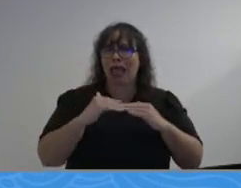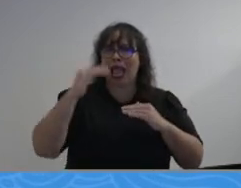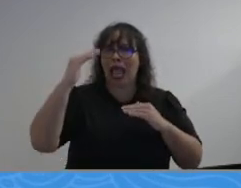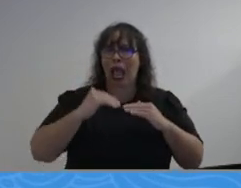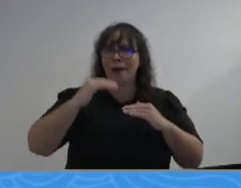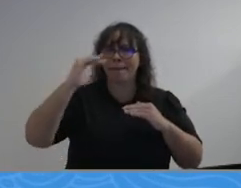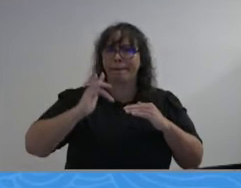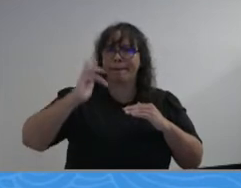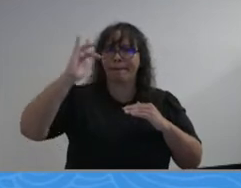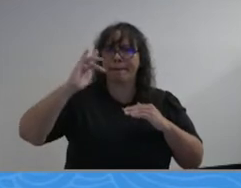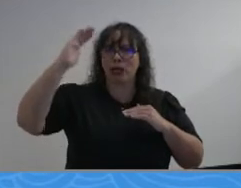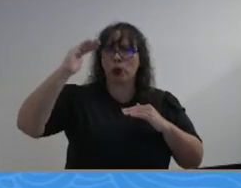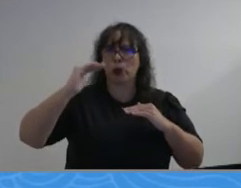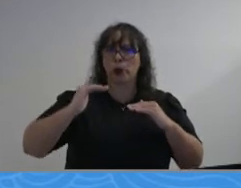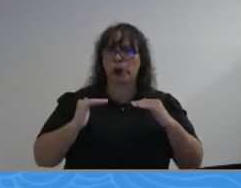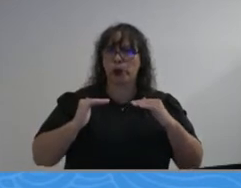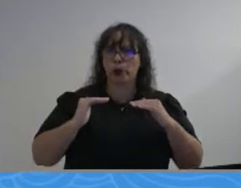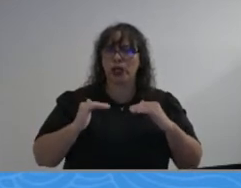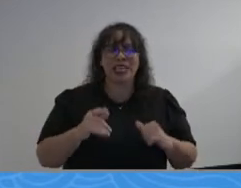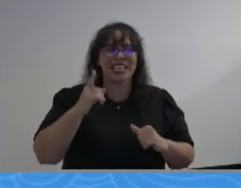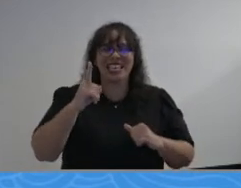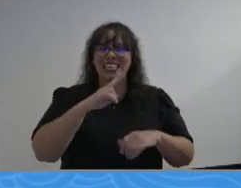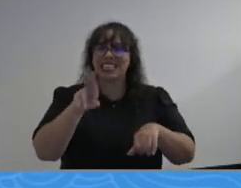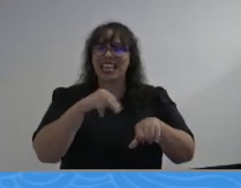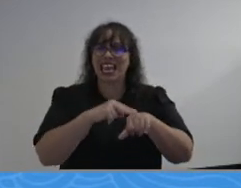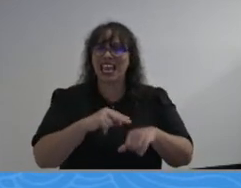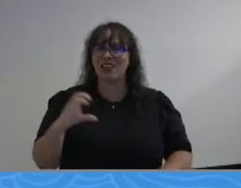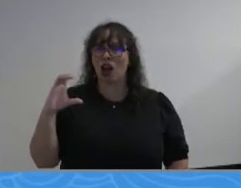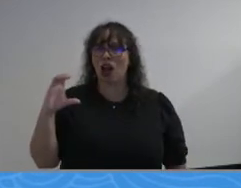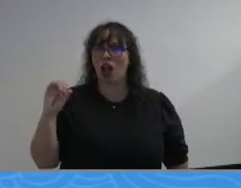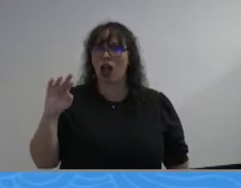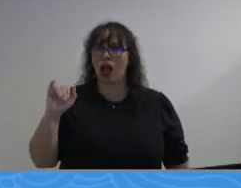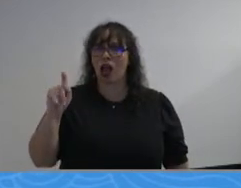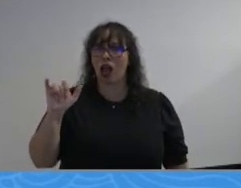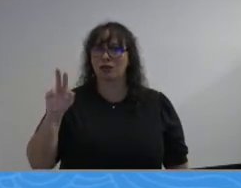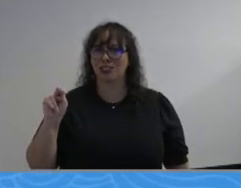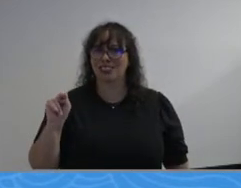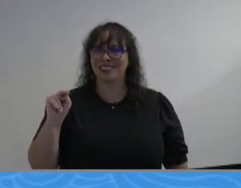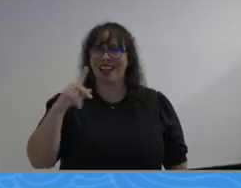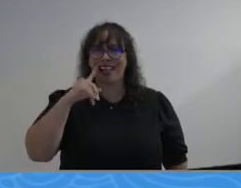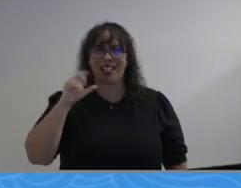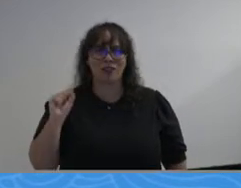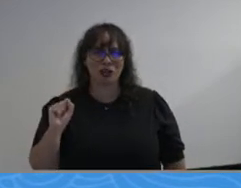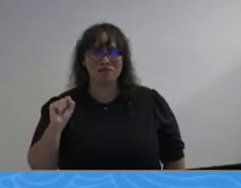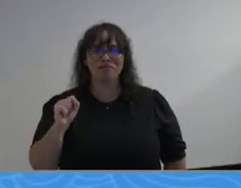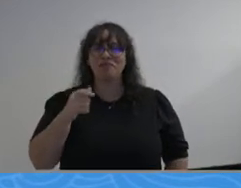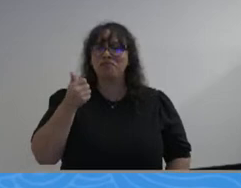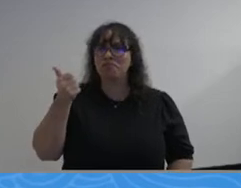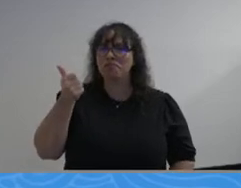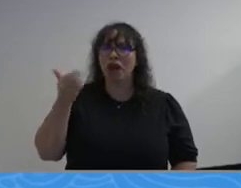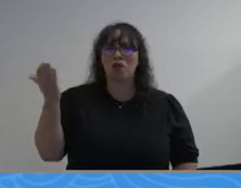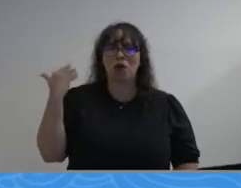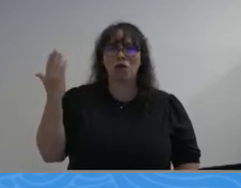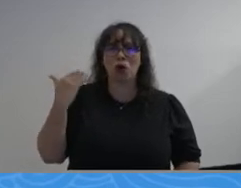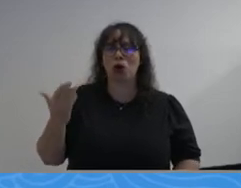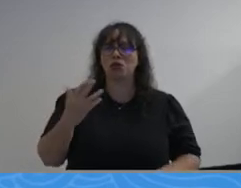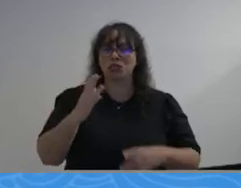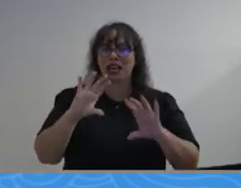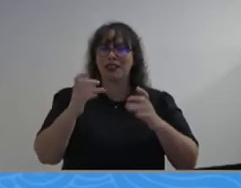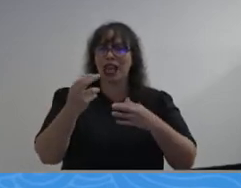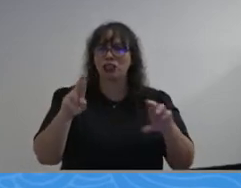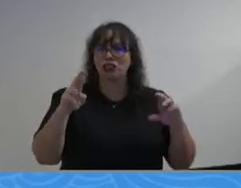of Compton, California, where he has also served as a classroom teacher. He is a member of the National Academy